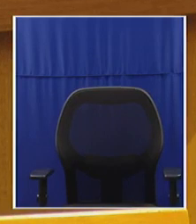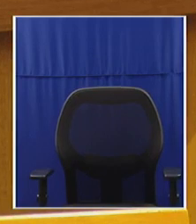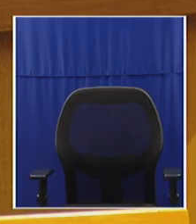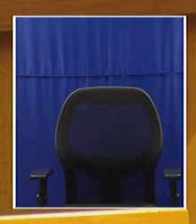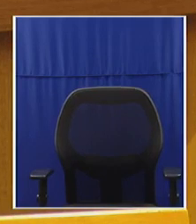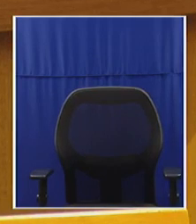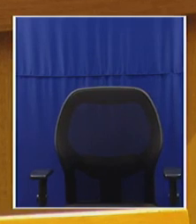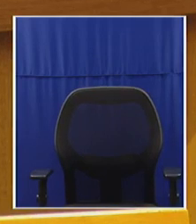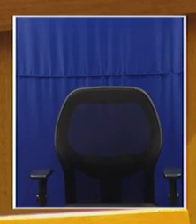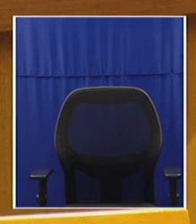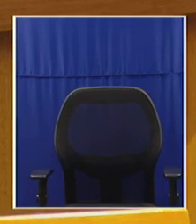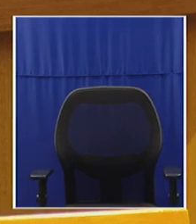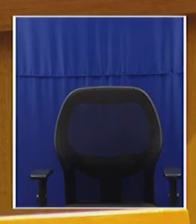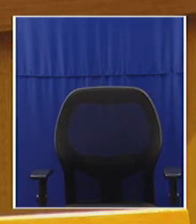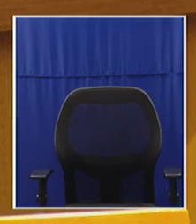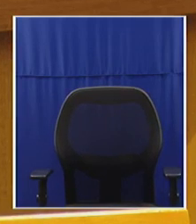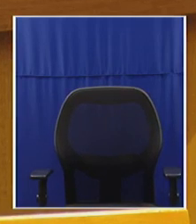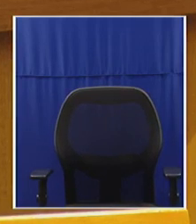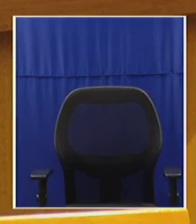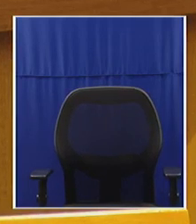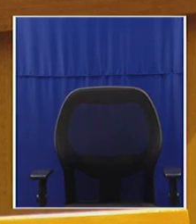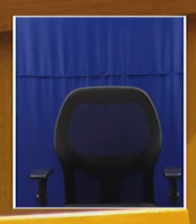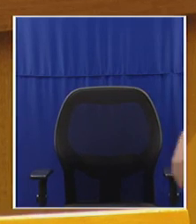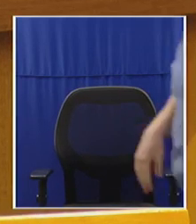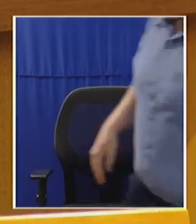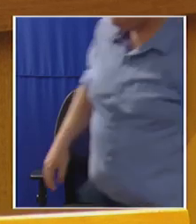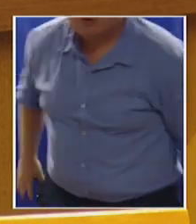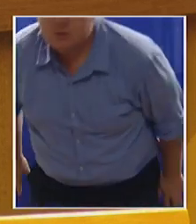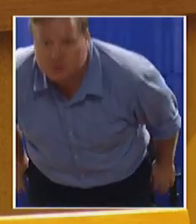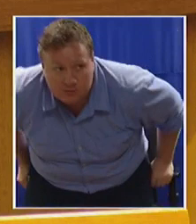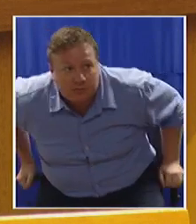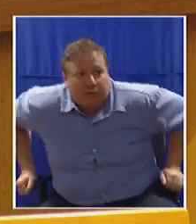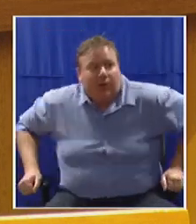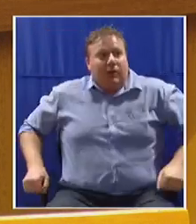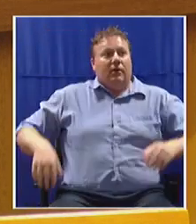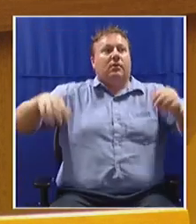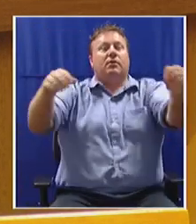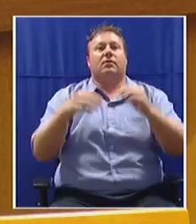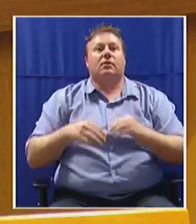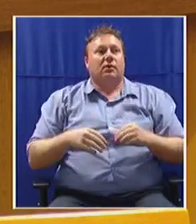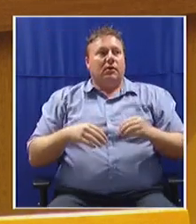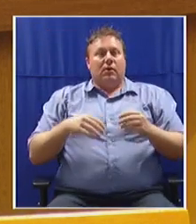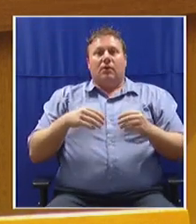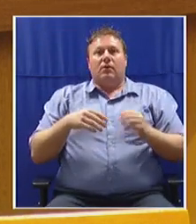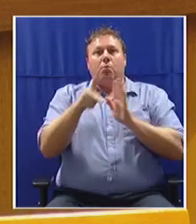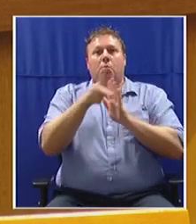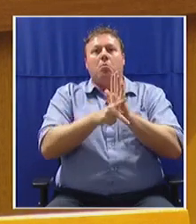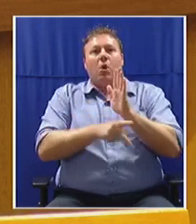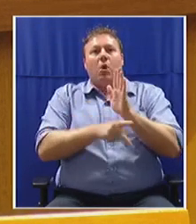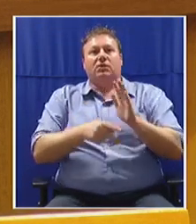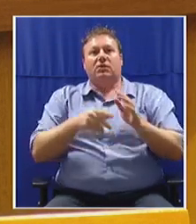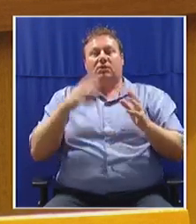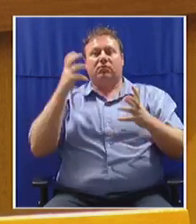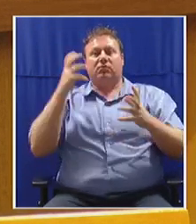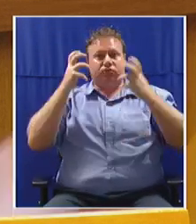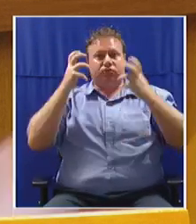policy uncertainty and that it impacts on economic growth. The sooner we conclude the process, the better it will be for the country.